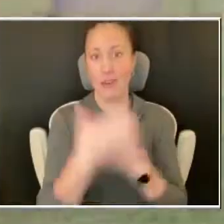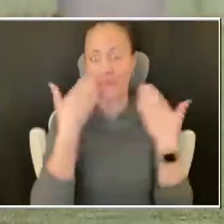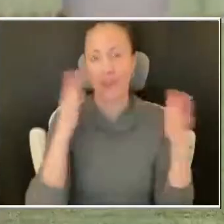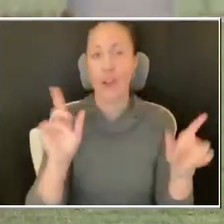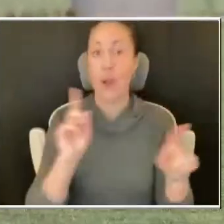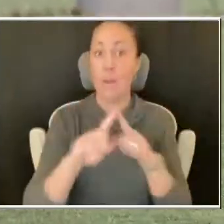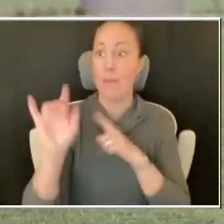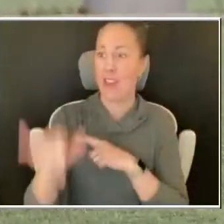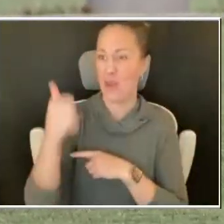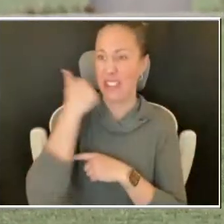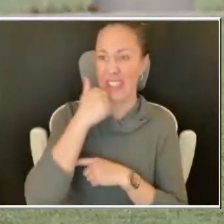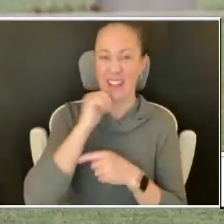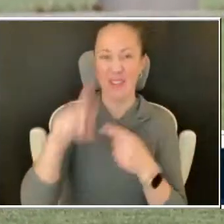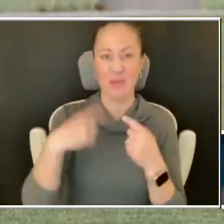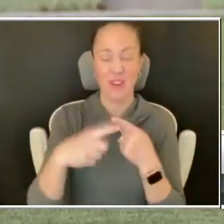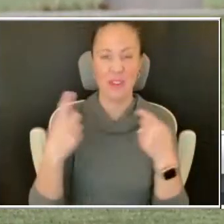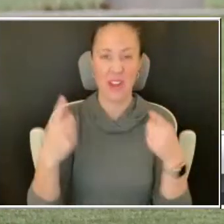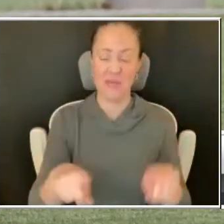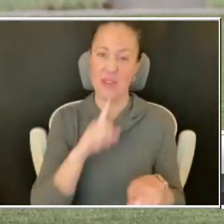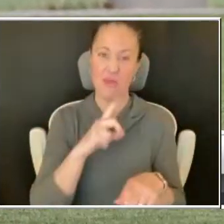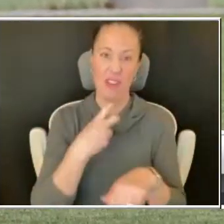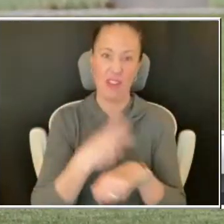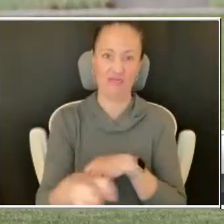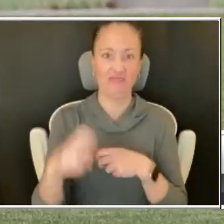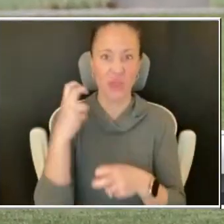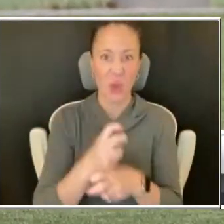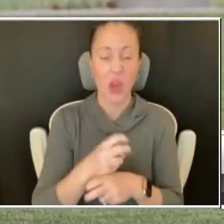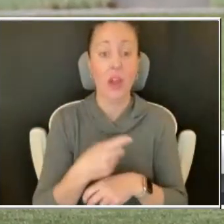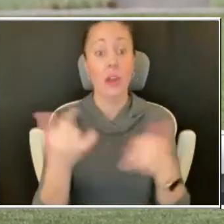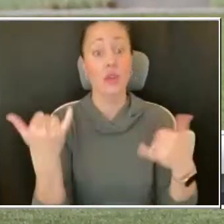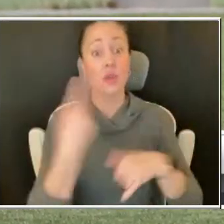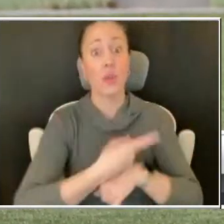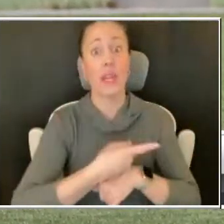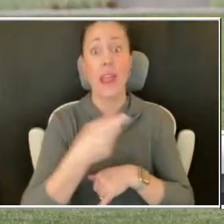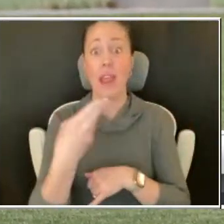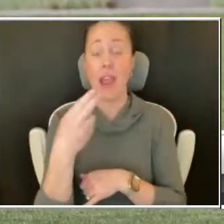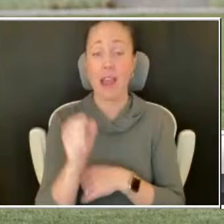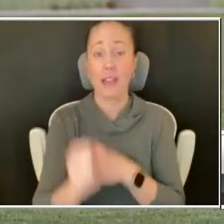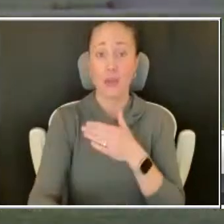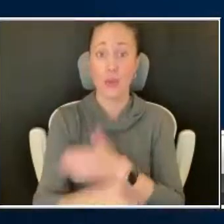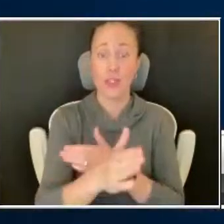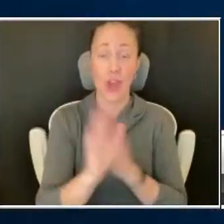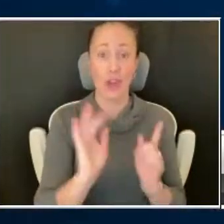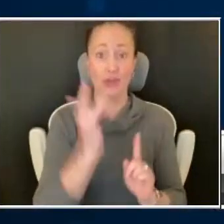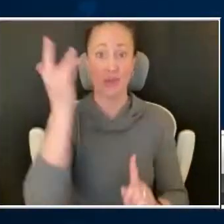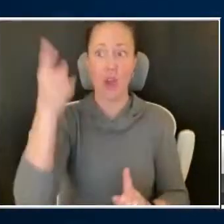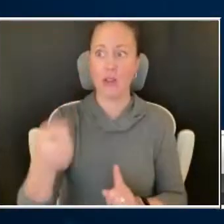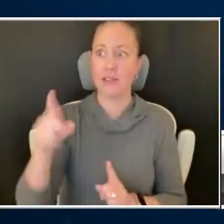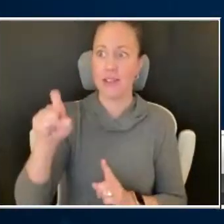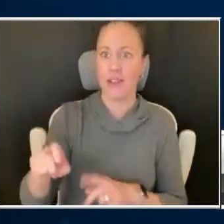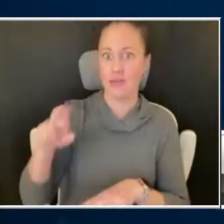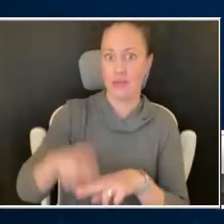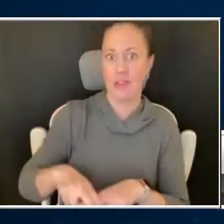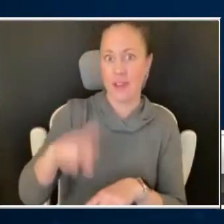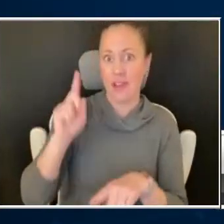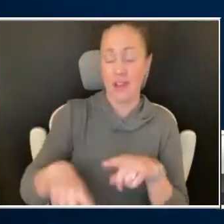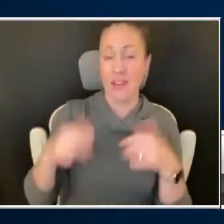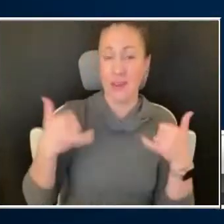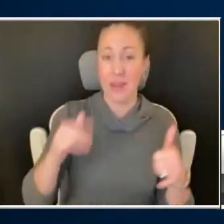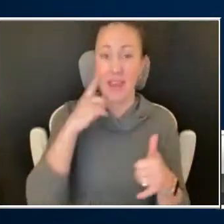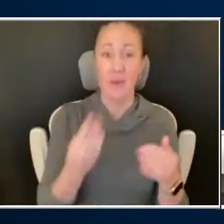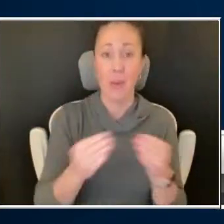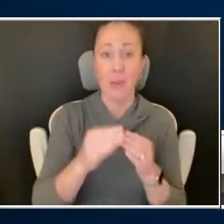hard. Coming up today, a high school soccer star sidelined for more than a year. The compound condition that took her out of the game